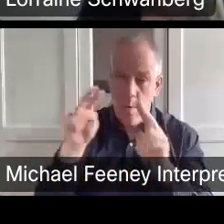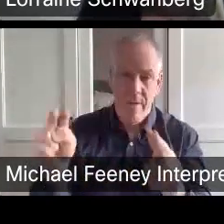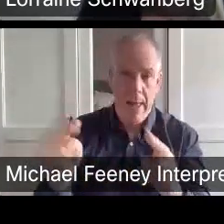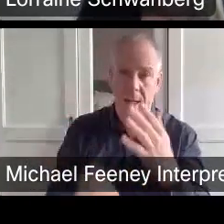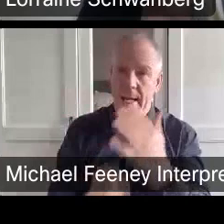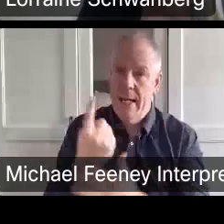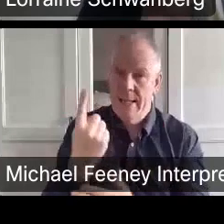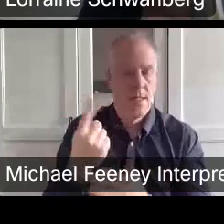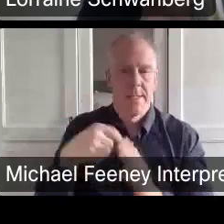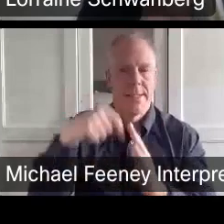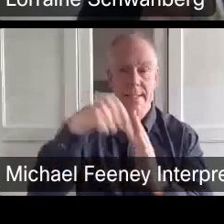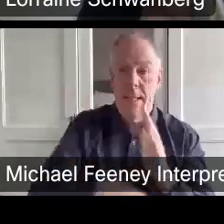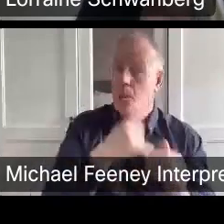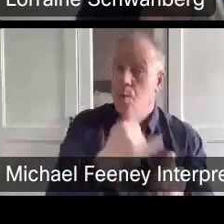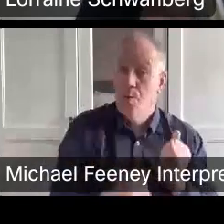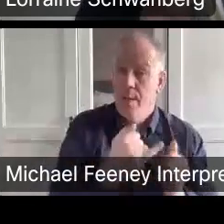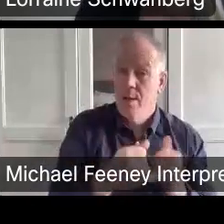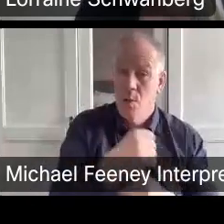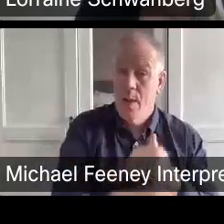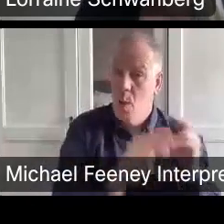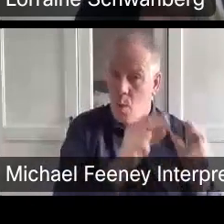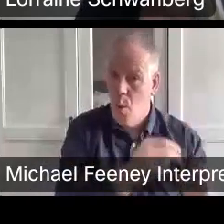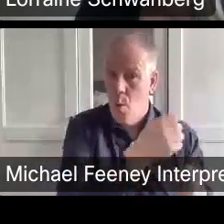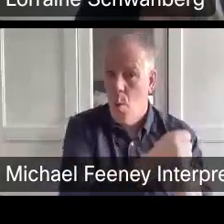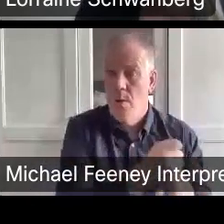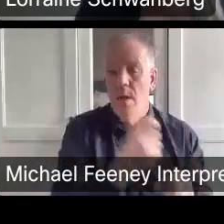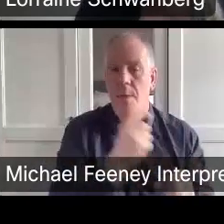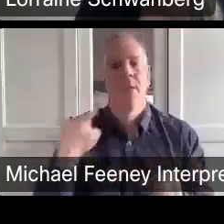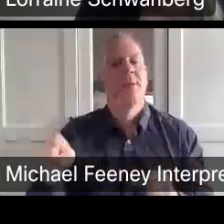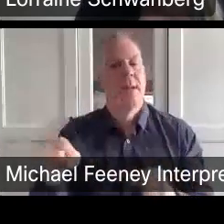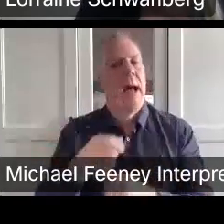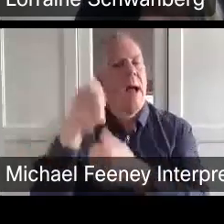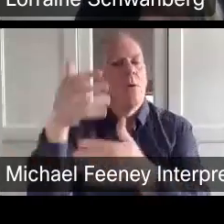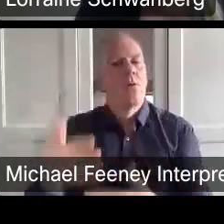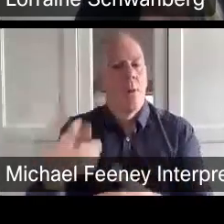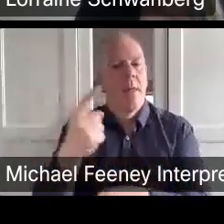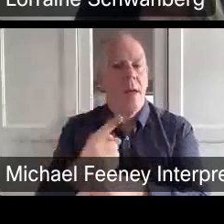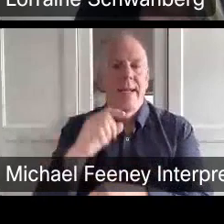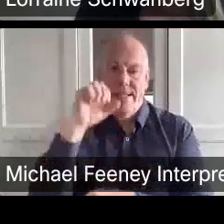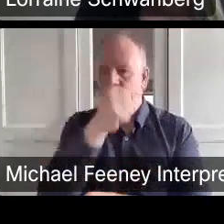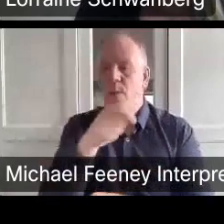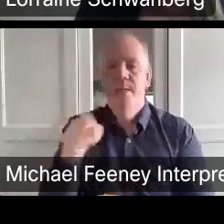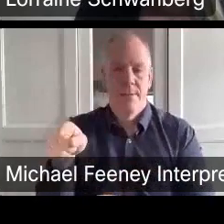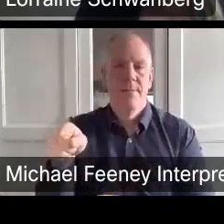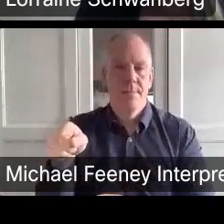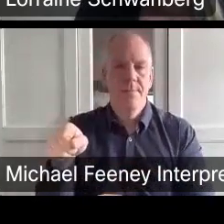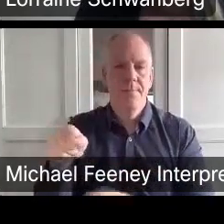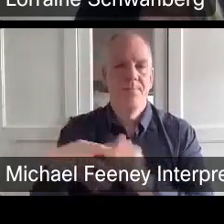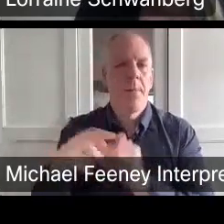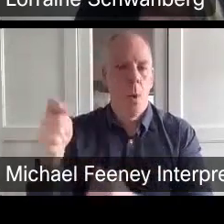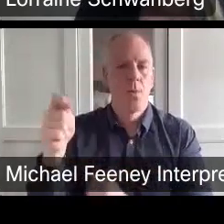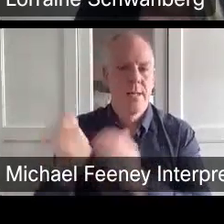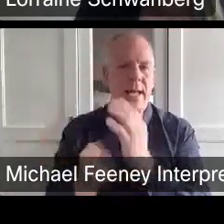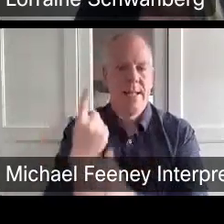in a great detail today, the outcome is serious for all of them. For nearly most of the incidents,